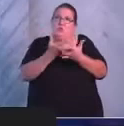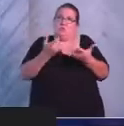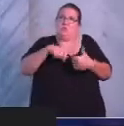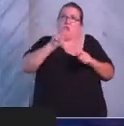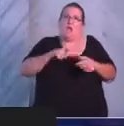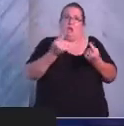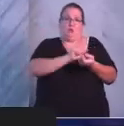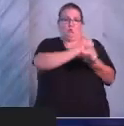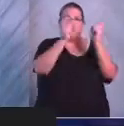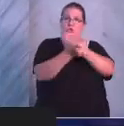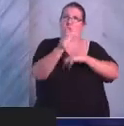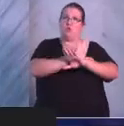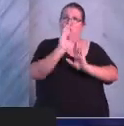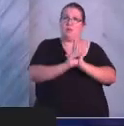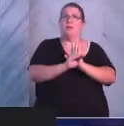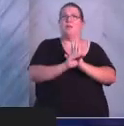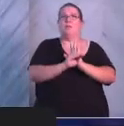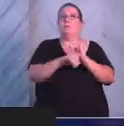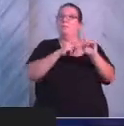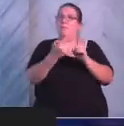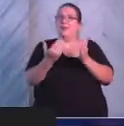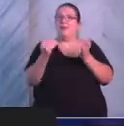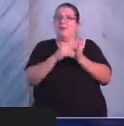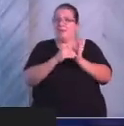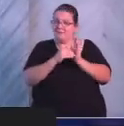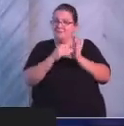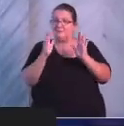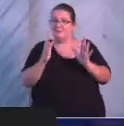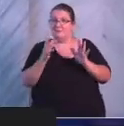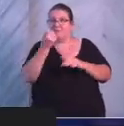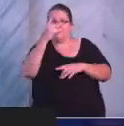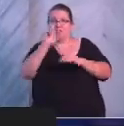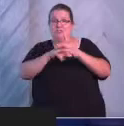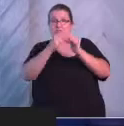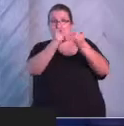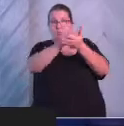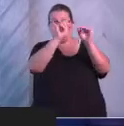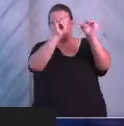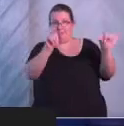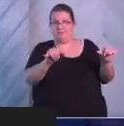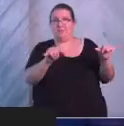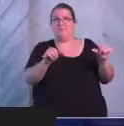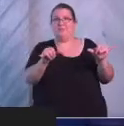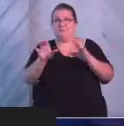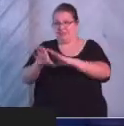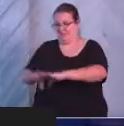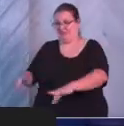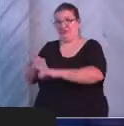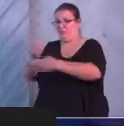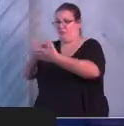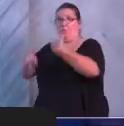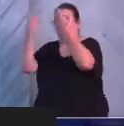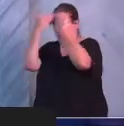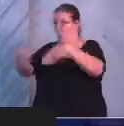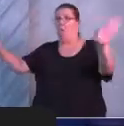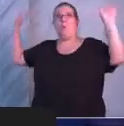change that. But again, it all starts not just with a school system, because again, children are born very open